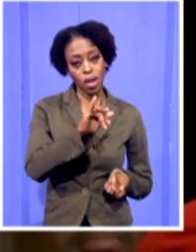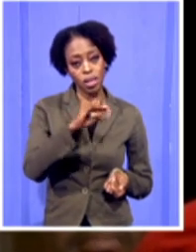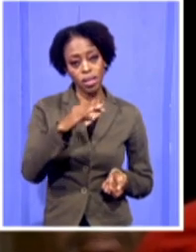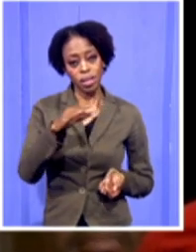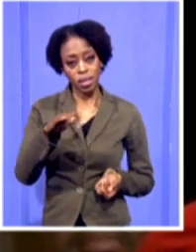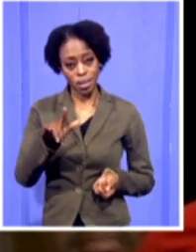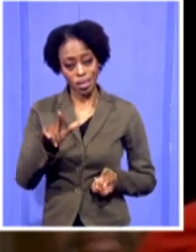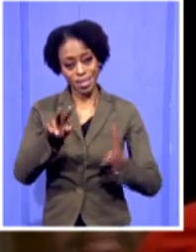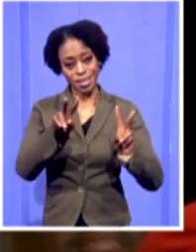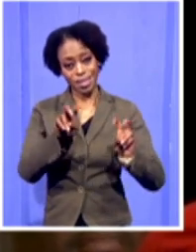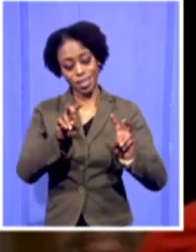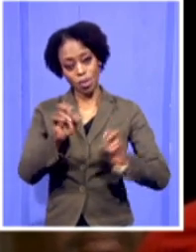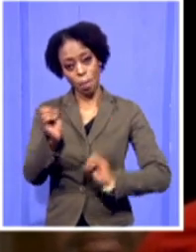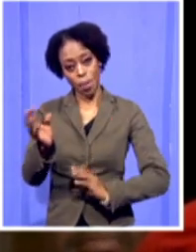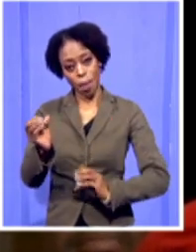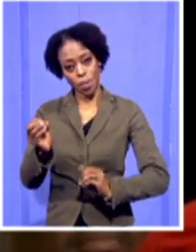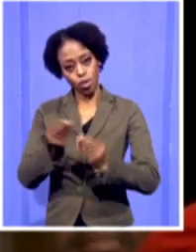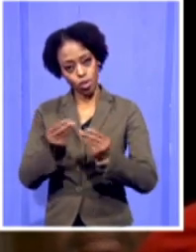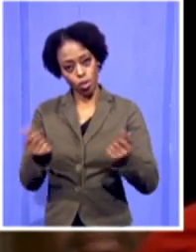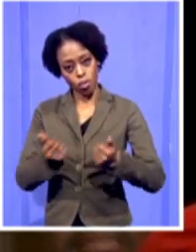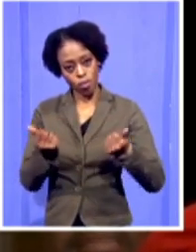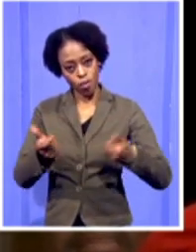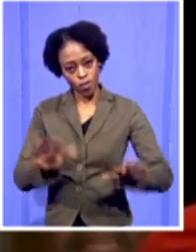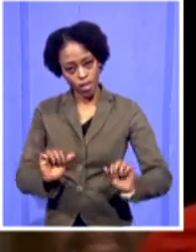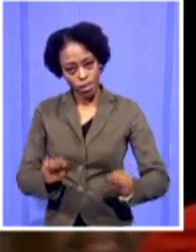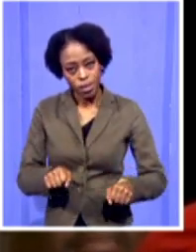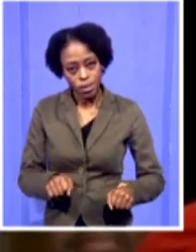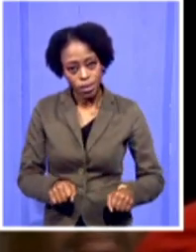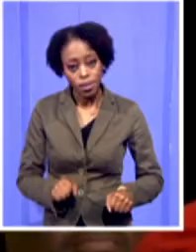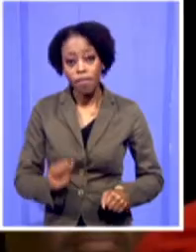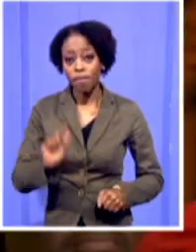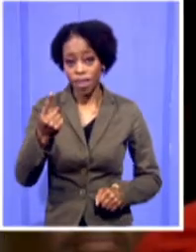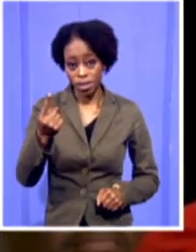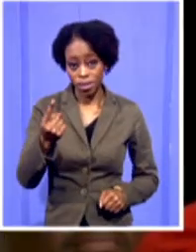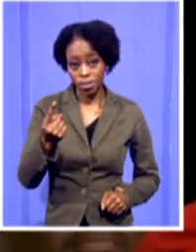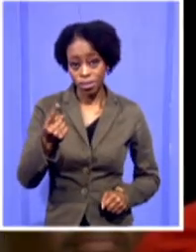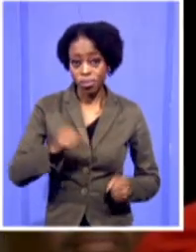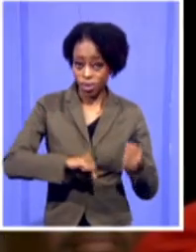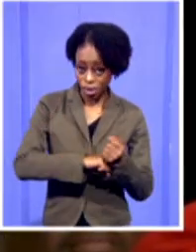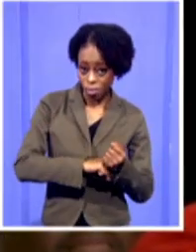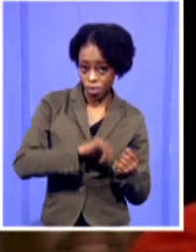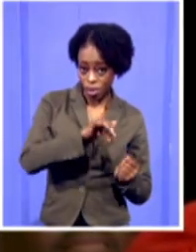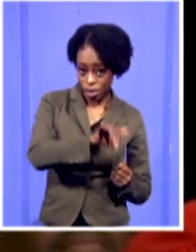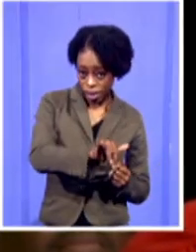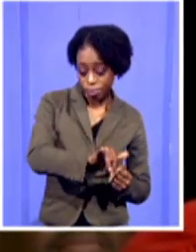now that the YCL must speak is resolved. That's the first thing that you are supporting, Chair.